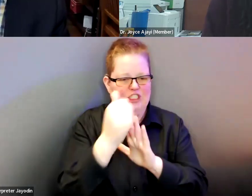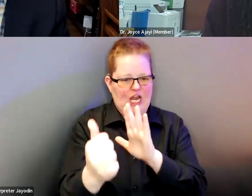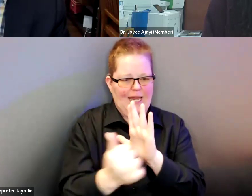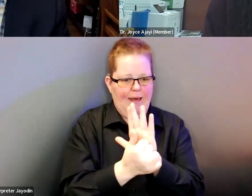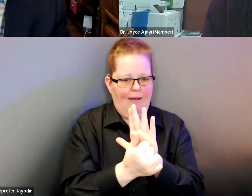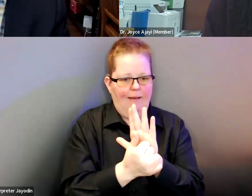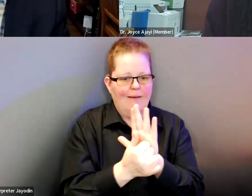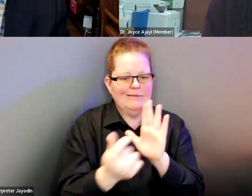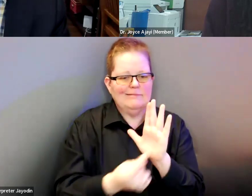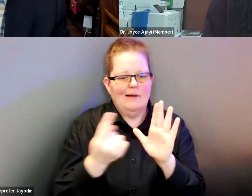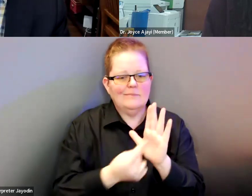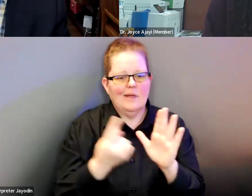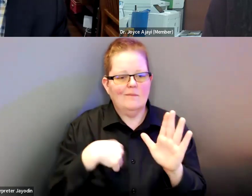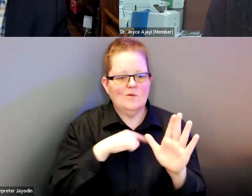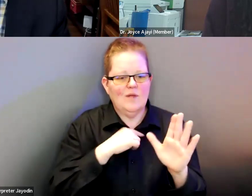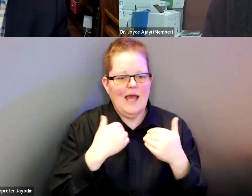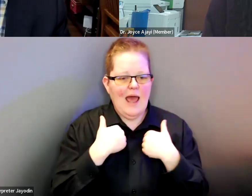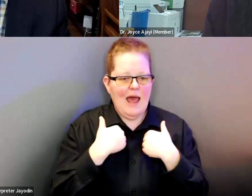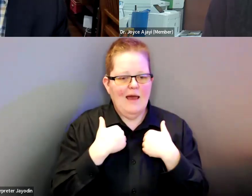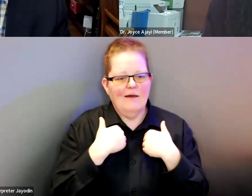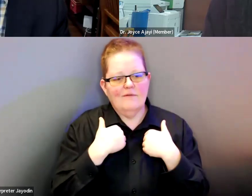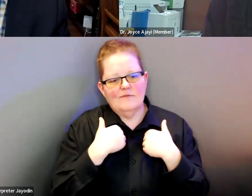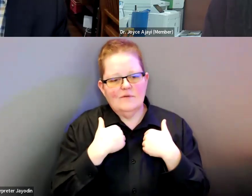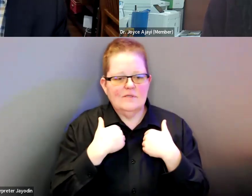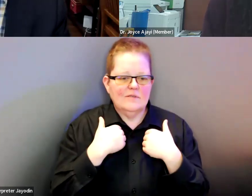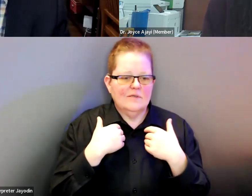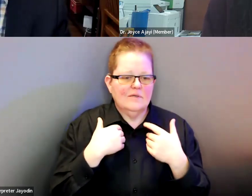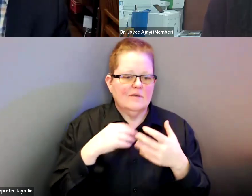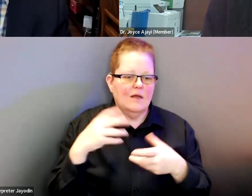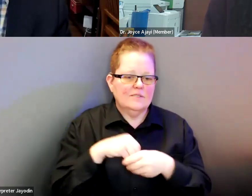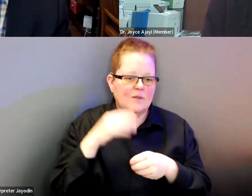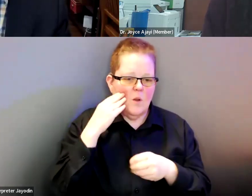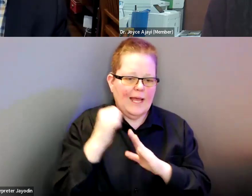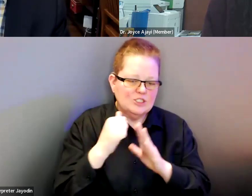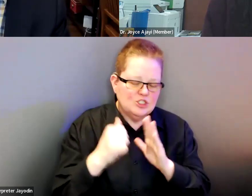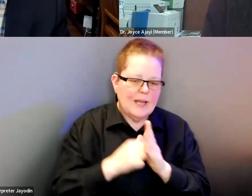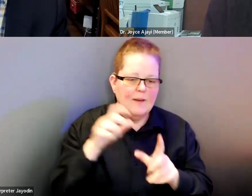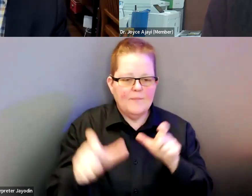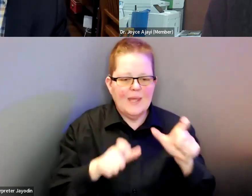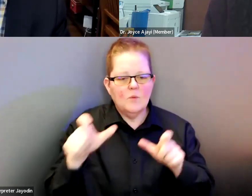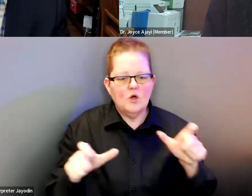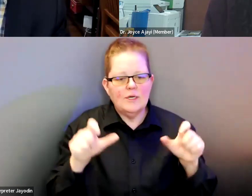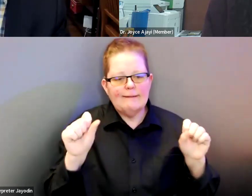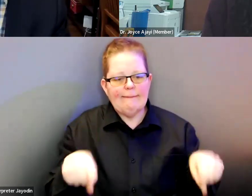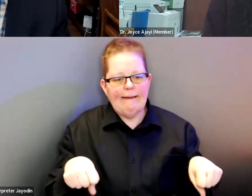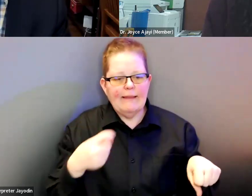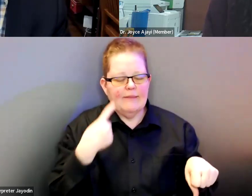very non-contentious, light agenda. People can take, maybe you have 3, 4, 5 people